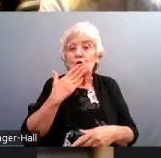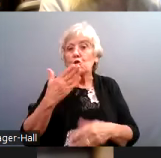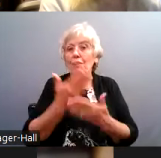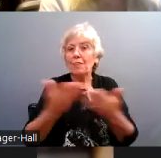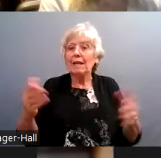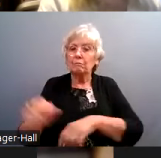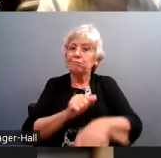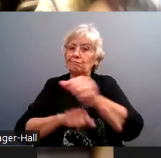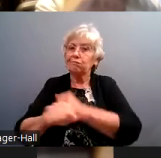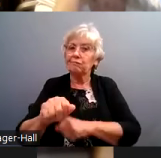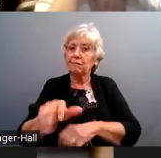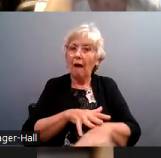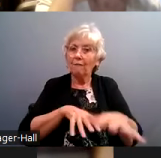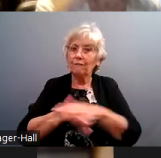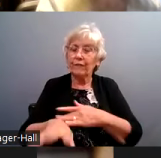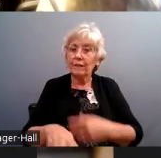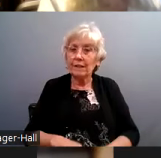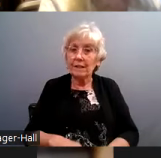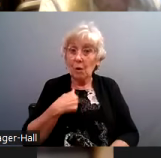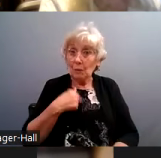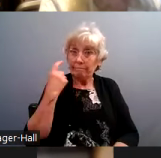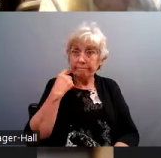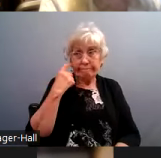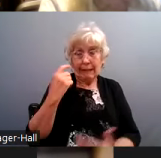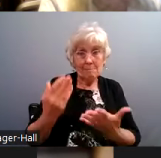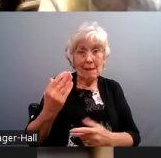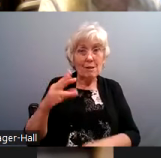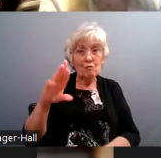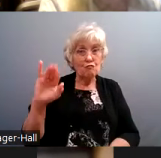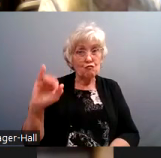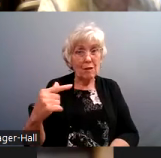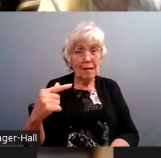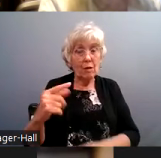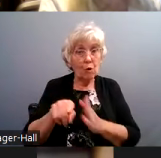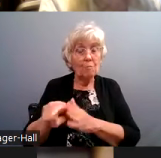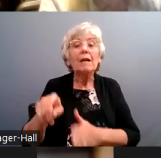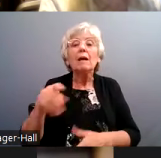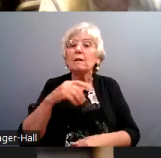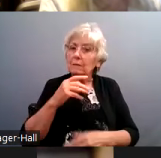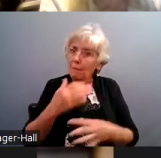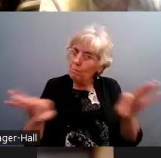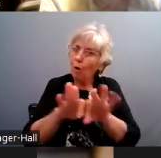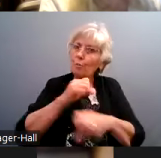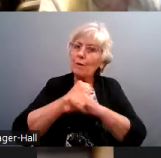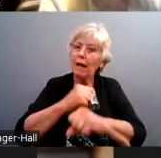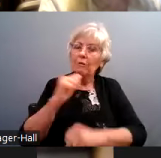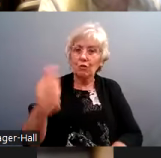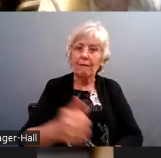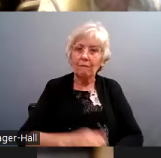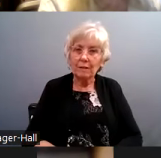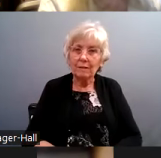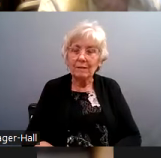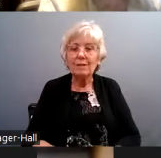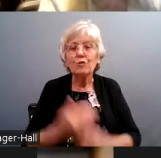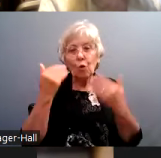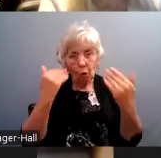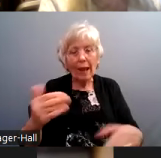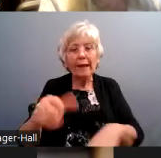if we're suspicious that it does have ringworm, that is the time that we want to start, protecting ourselves. So go ahead and put on a pair of